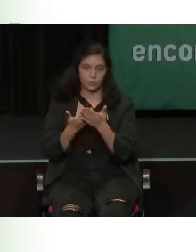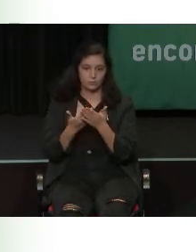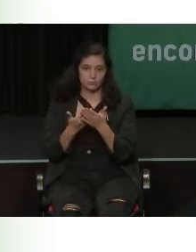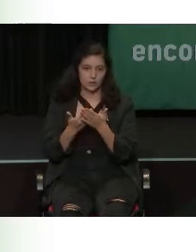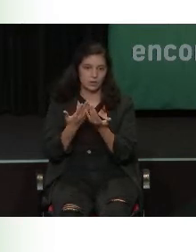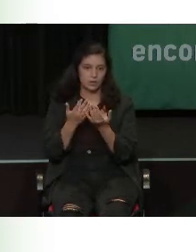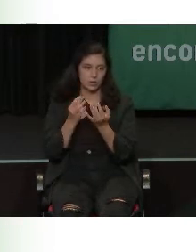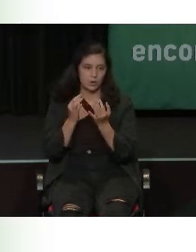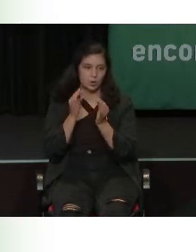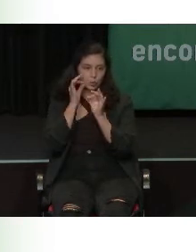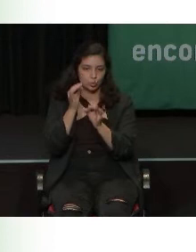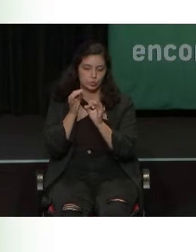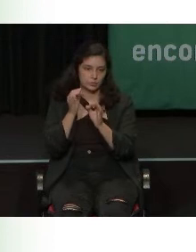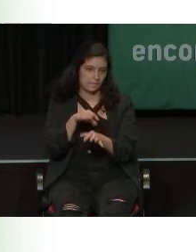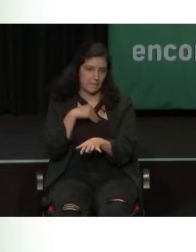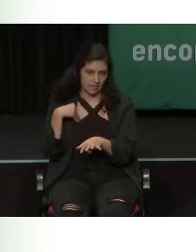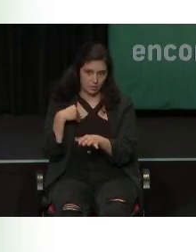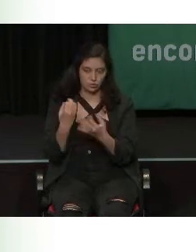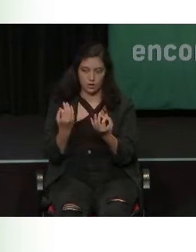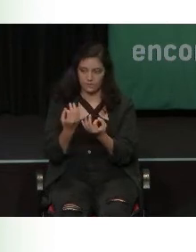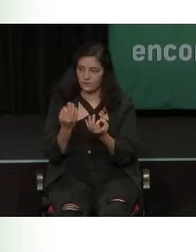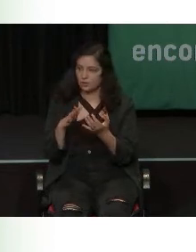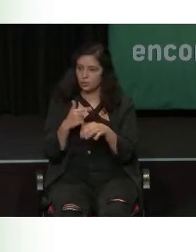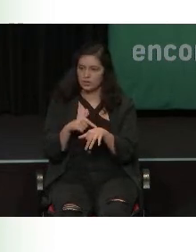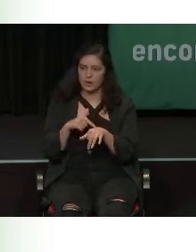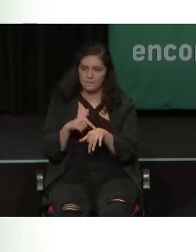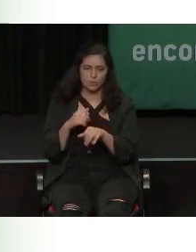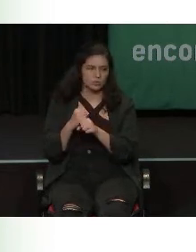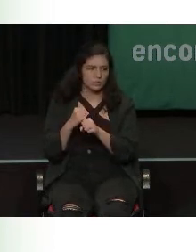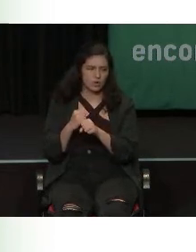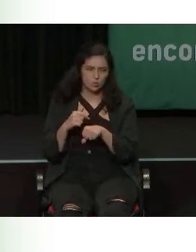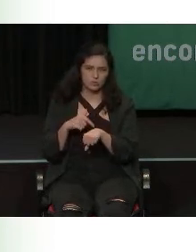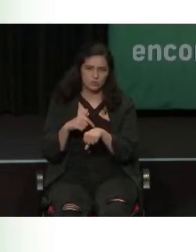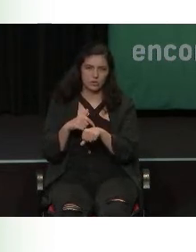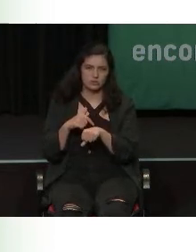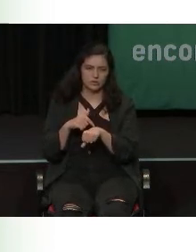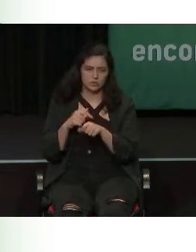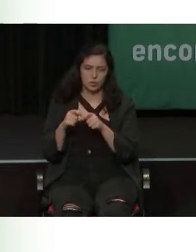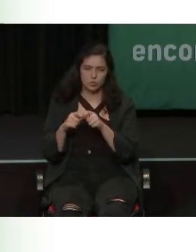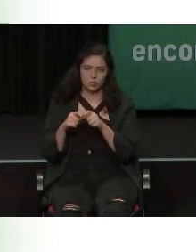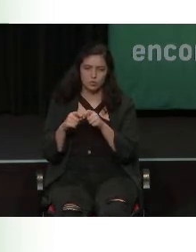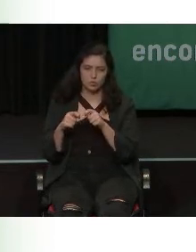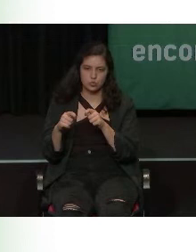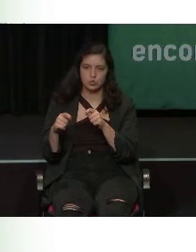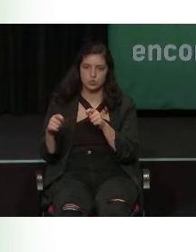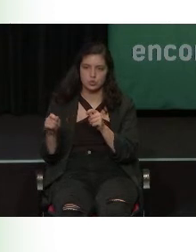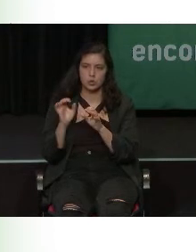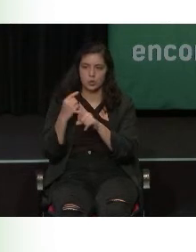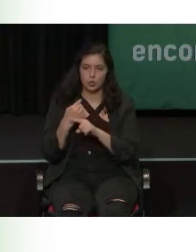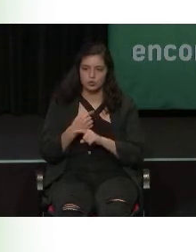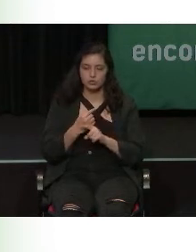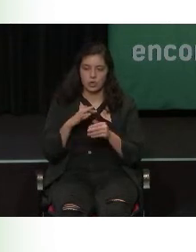immunologists, researchers that did for a long time that dwelled on the mechanisms that